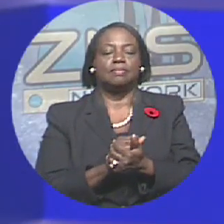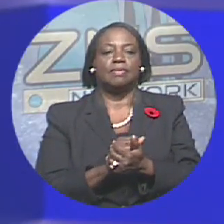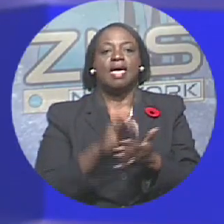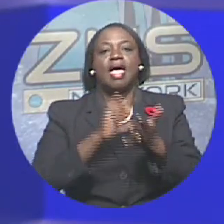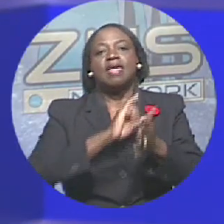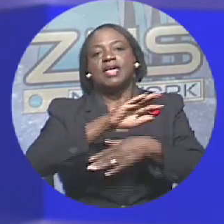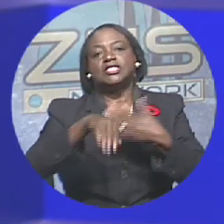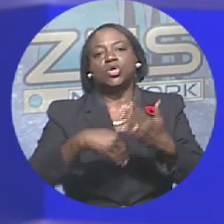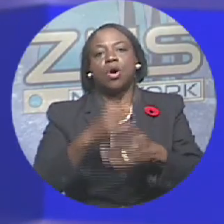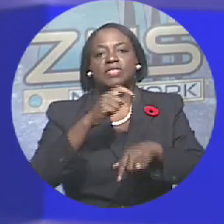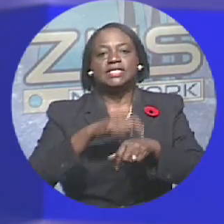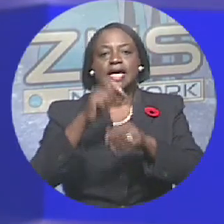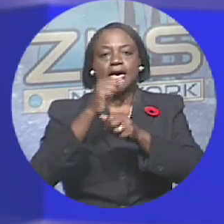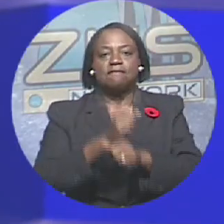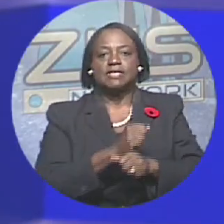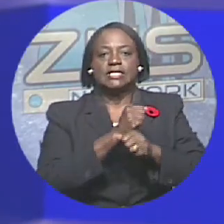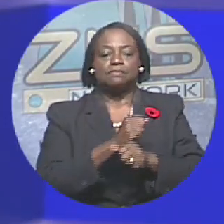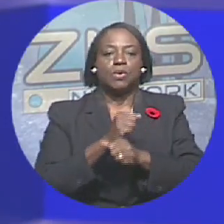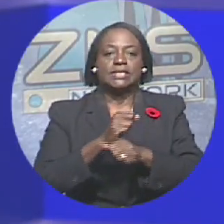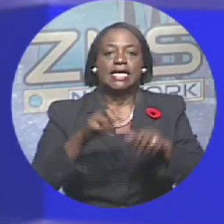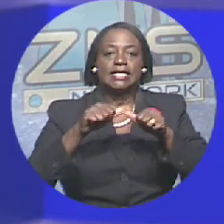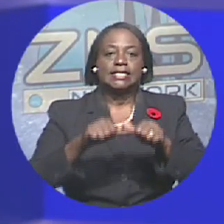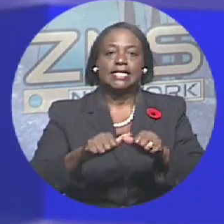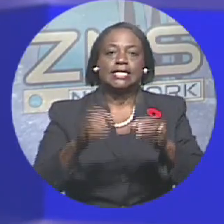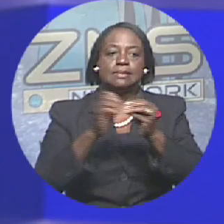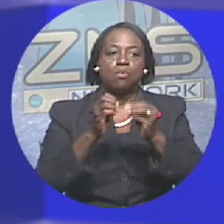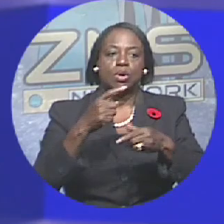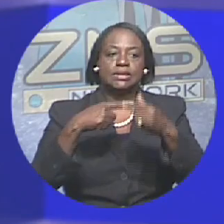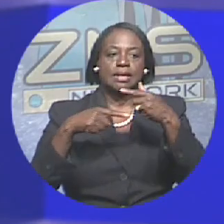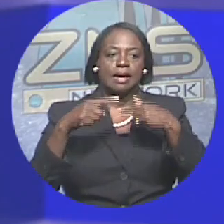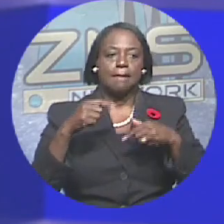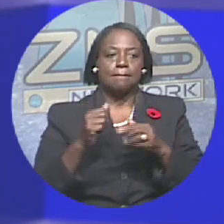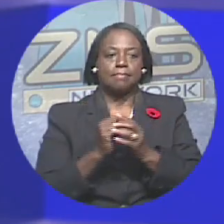Well, that's all the time we have for sports. Stay tuned. There's more to come.